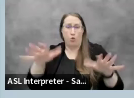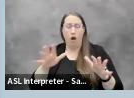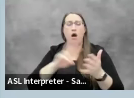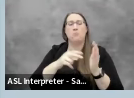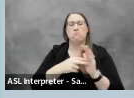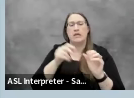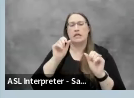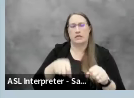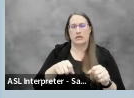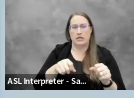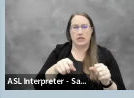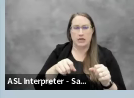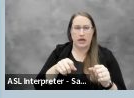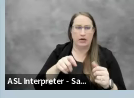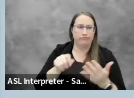Next slide, please.